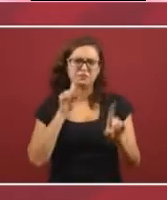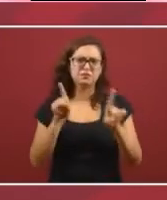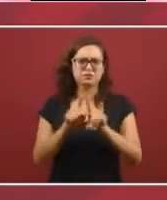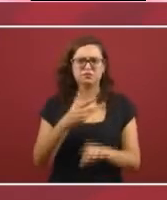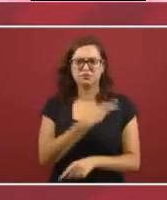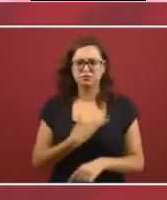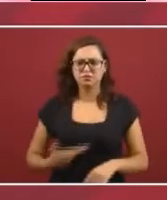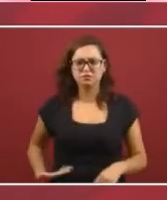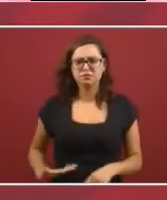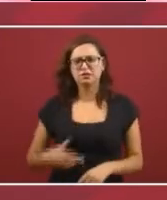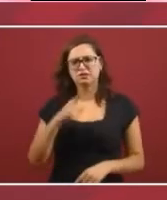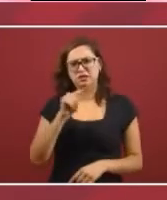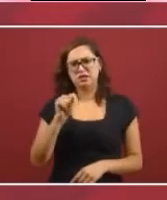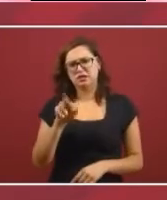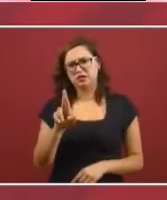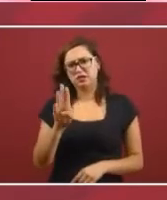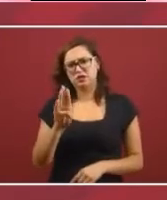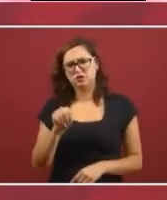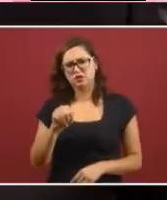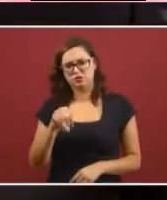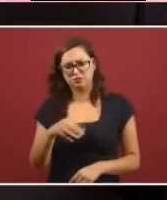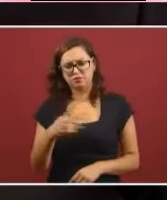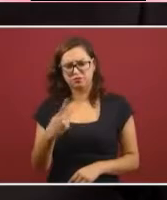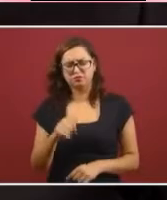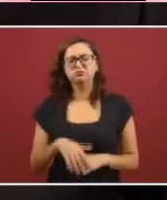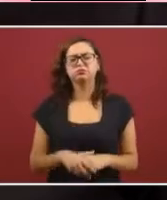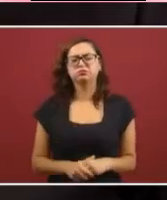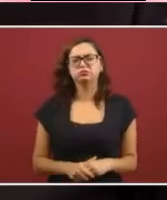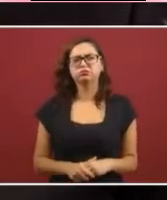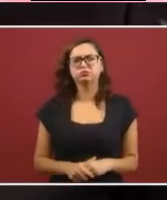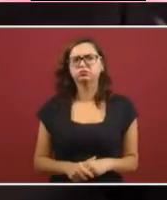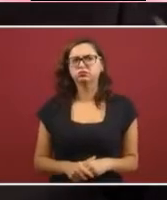and with the President Donald Trump. And that is why